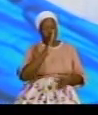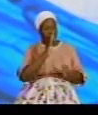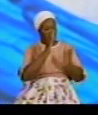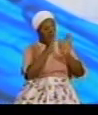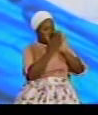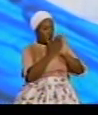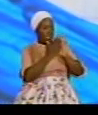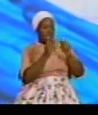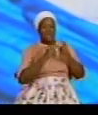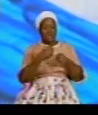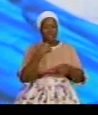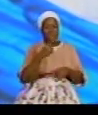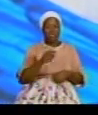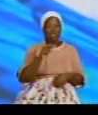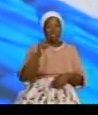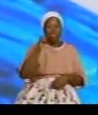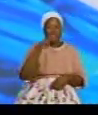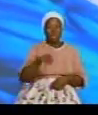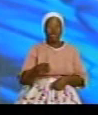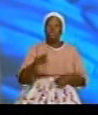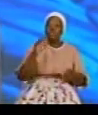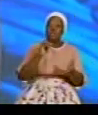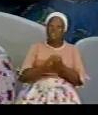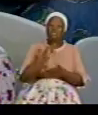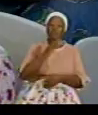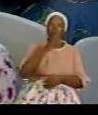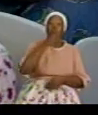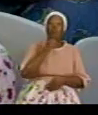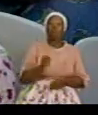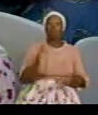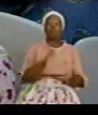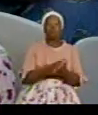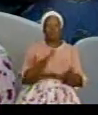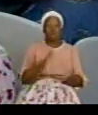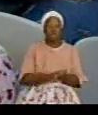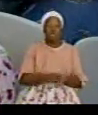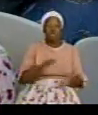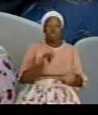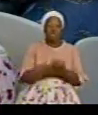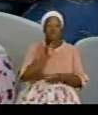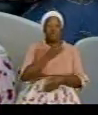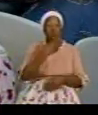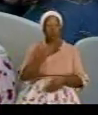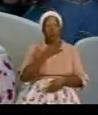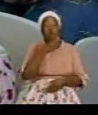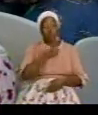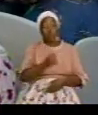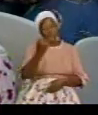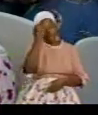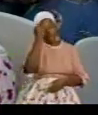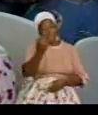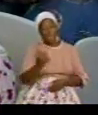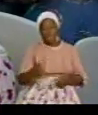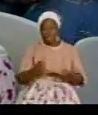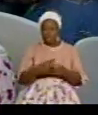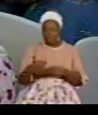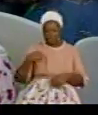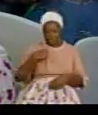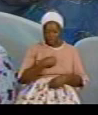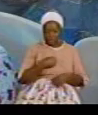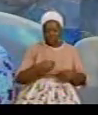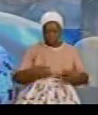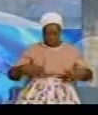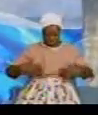her. That's old school. That's old idea. We younger generation,